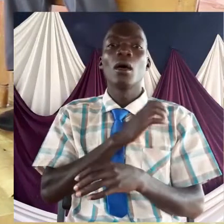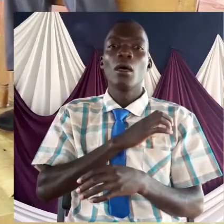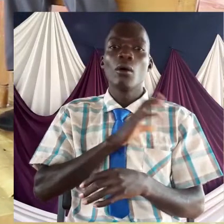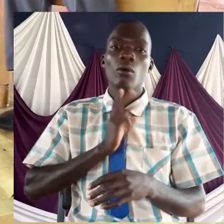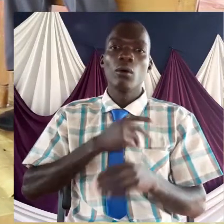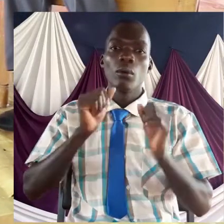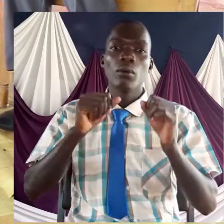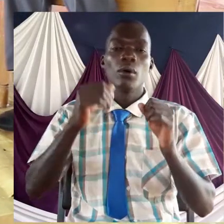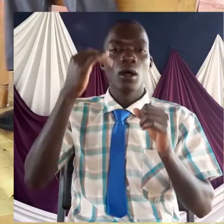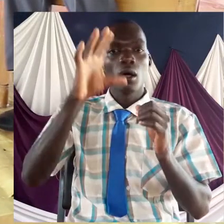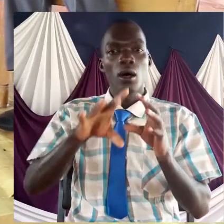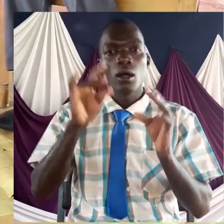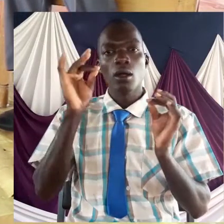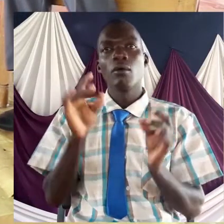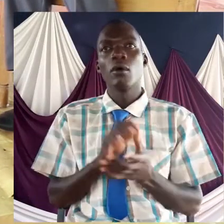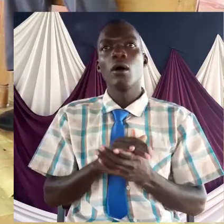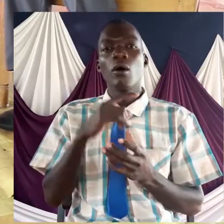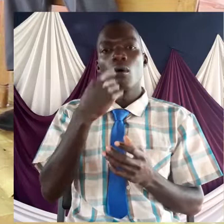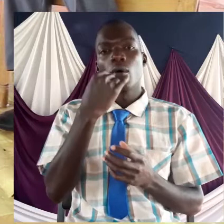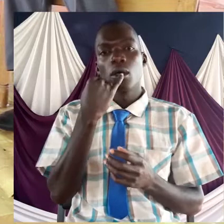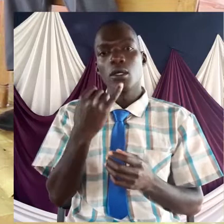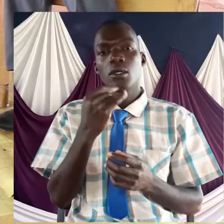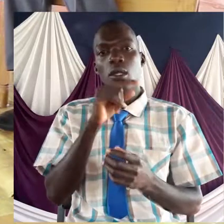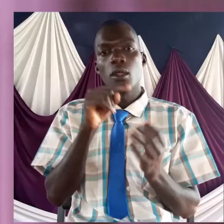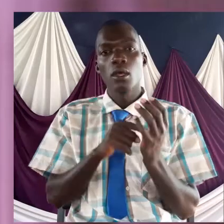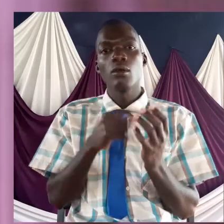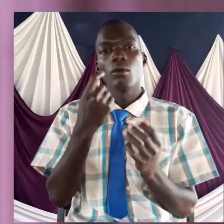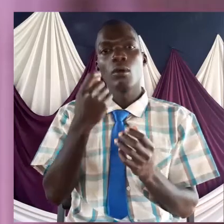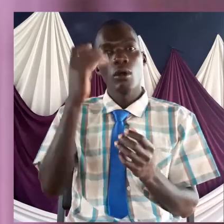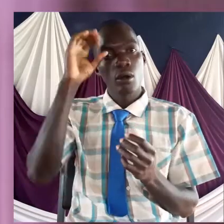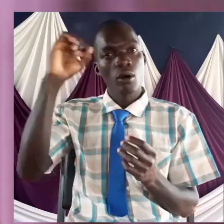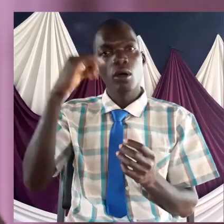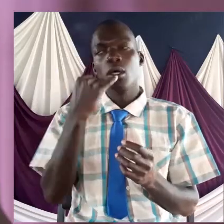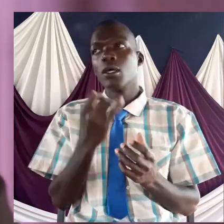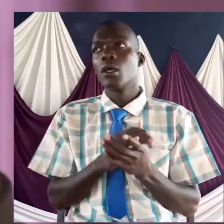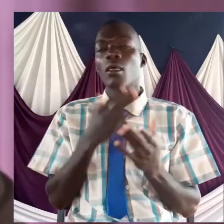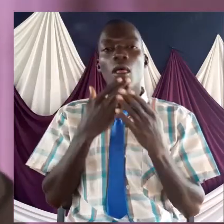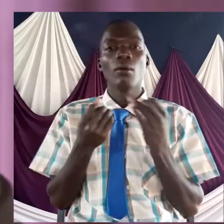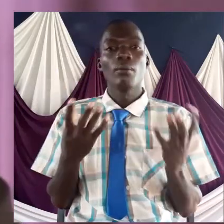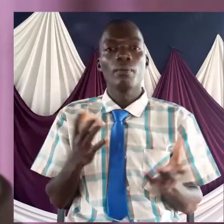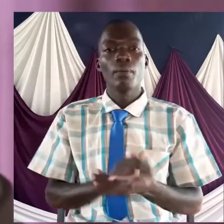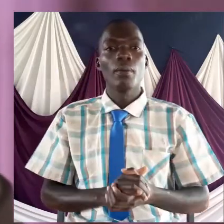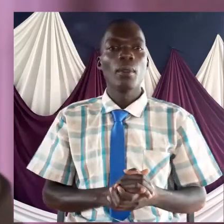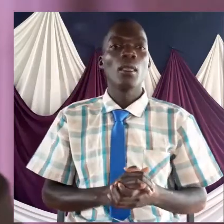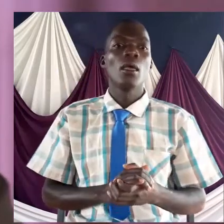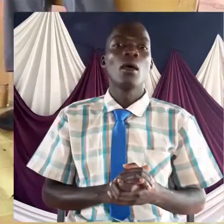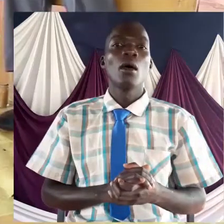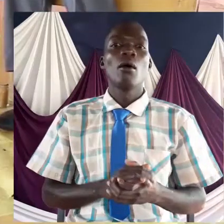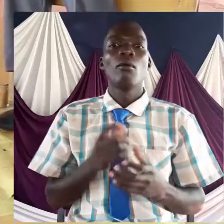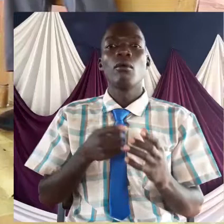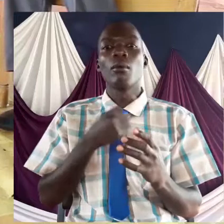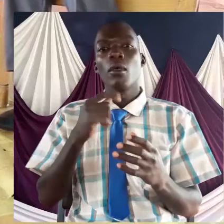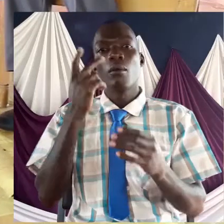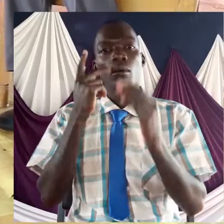able to really identify, mm-hmm, who this little horn is. Okay, thank you. Elder, from